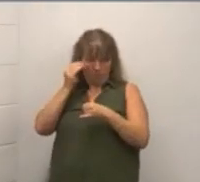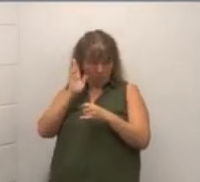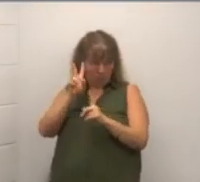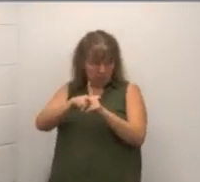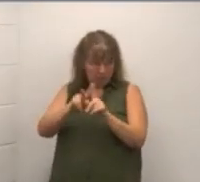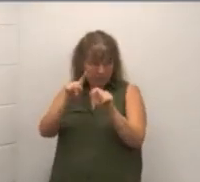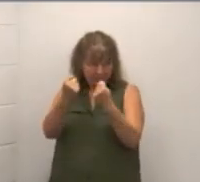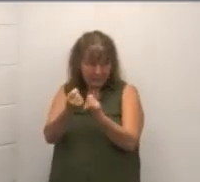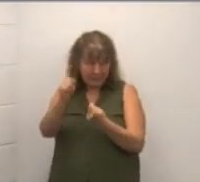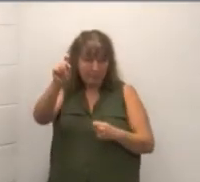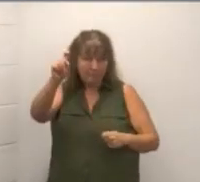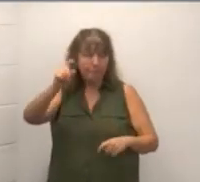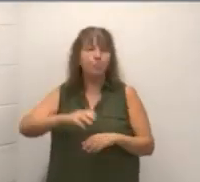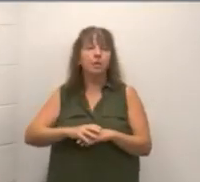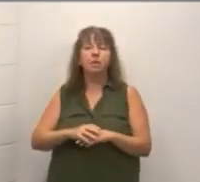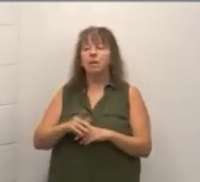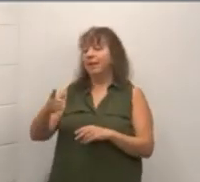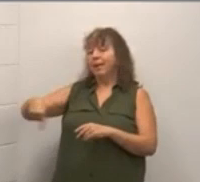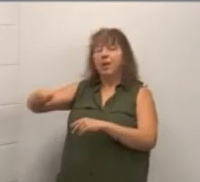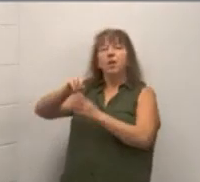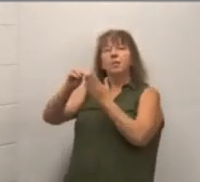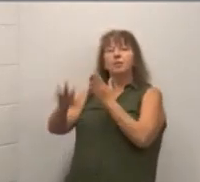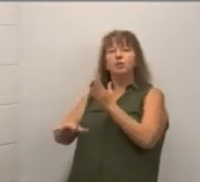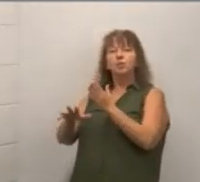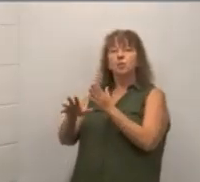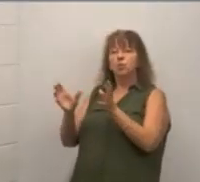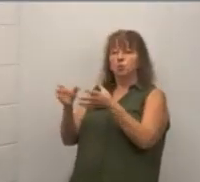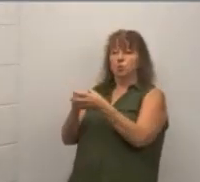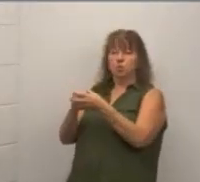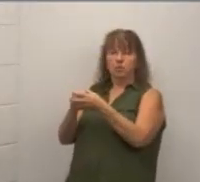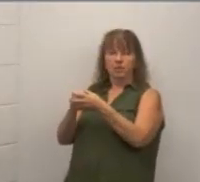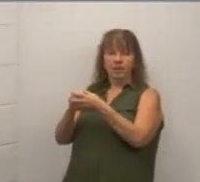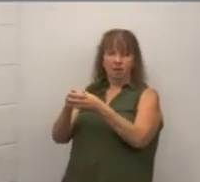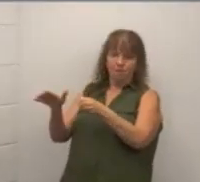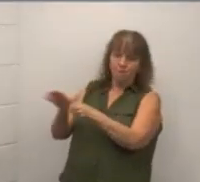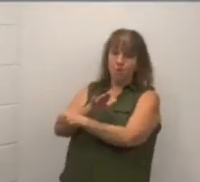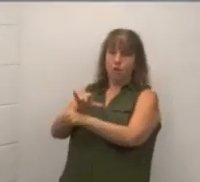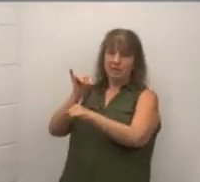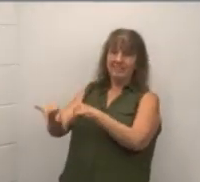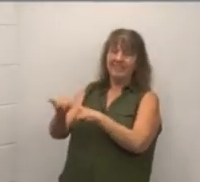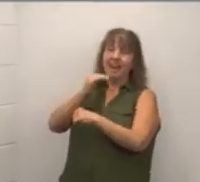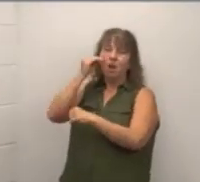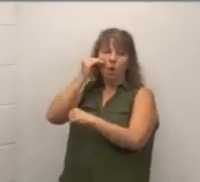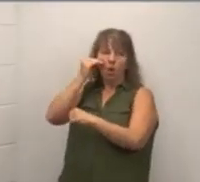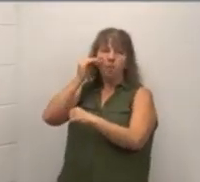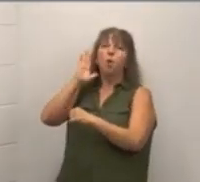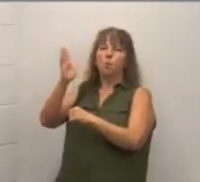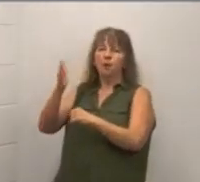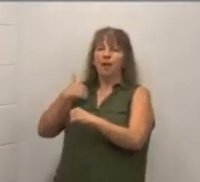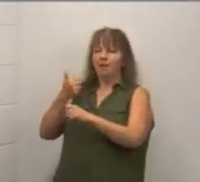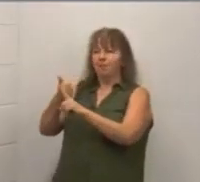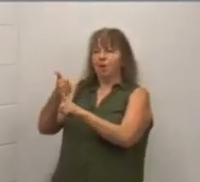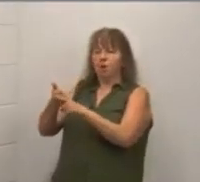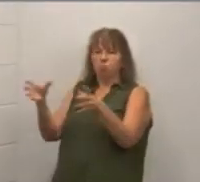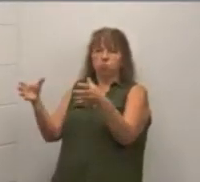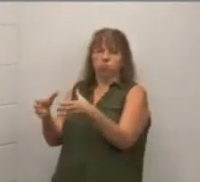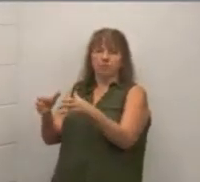Students that are in remote will be assigned to their own teachers. And so we are not going to